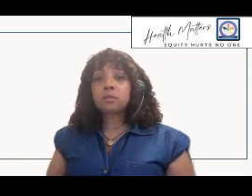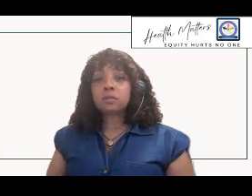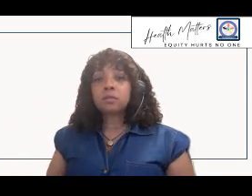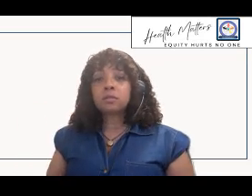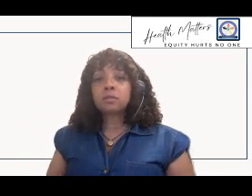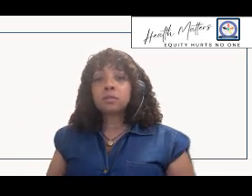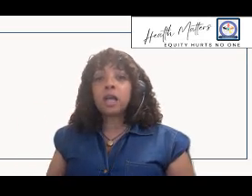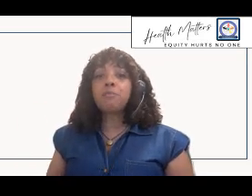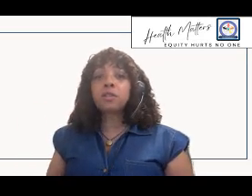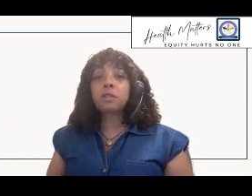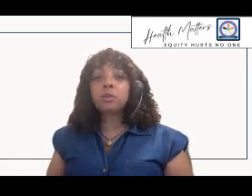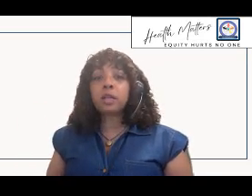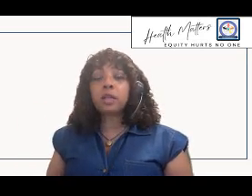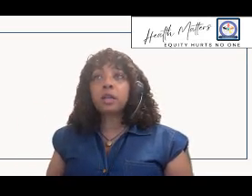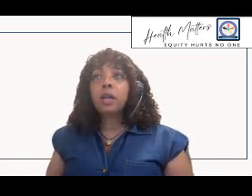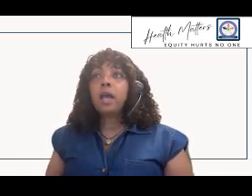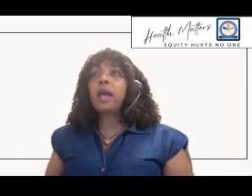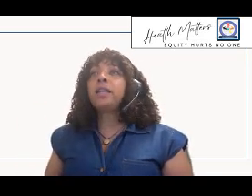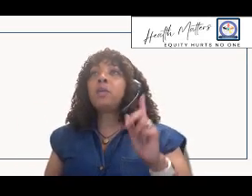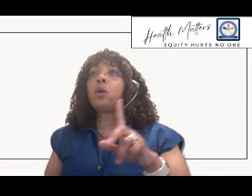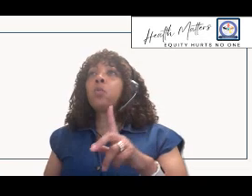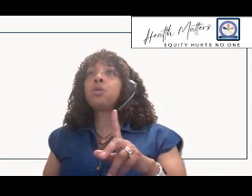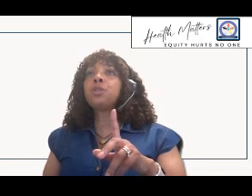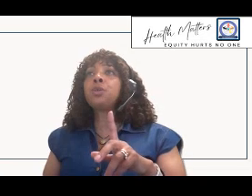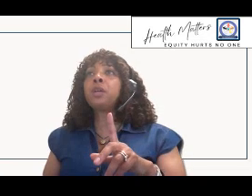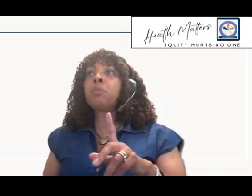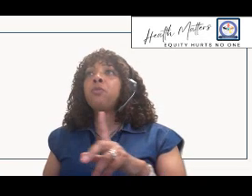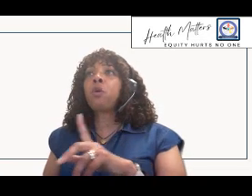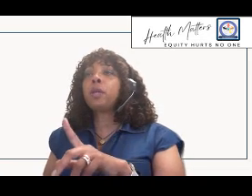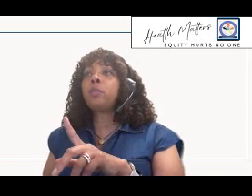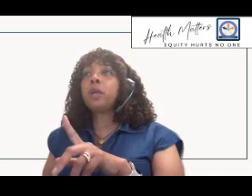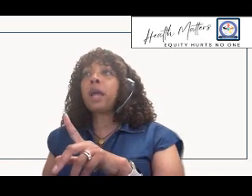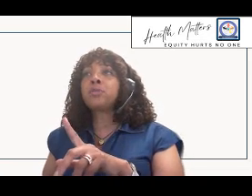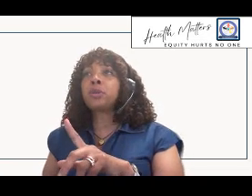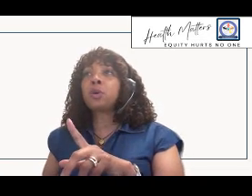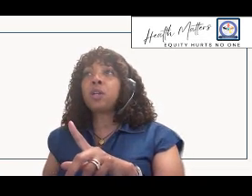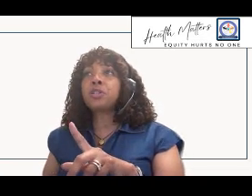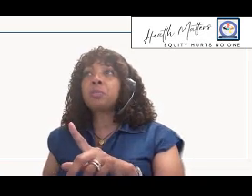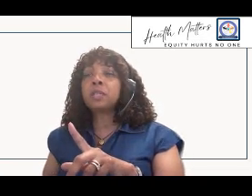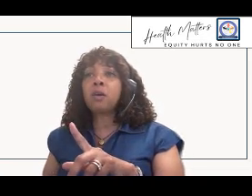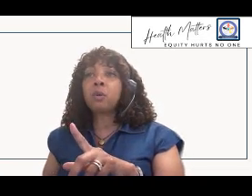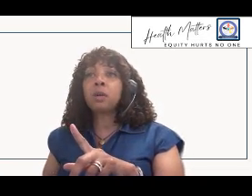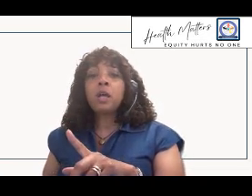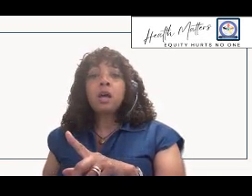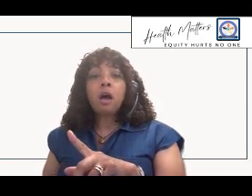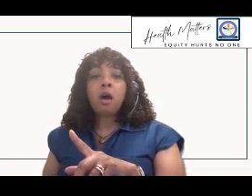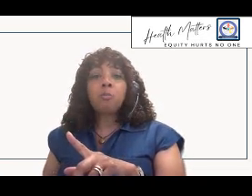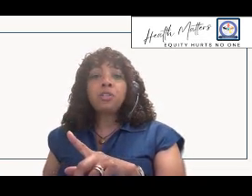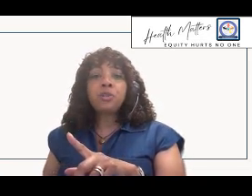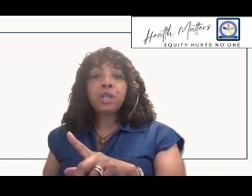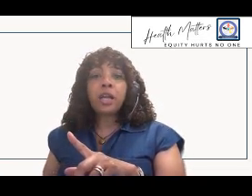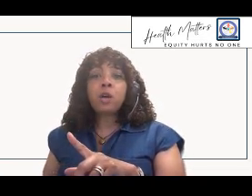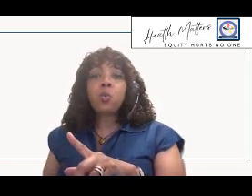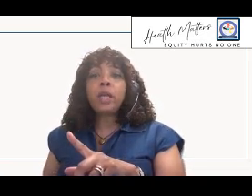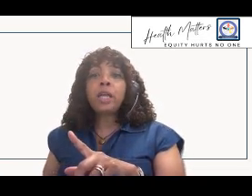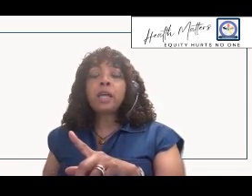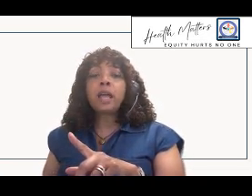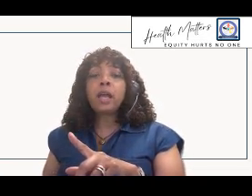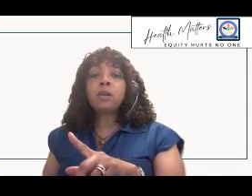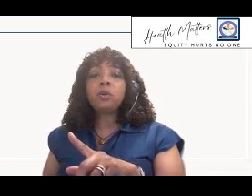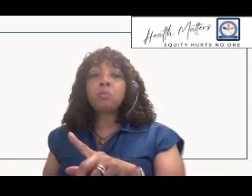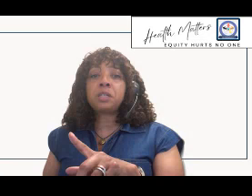you soon. Absolutely. And Okay. what we'll do then before we answer your question, Ms. Howard, Mr. Chair,